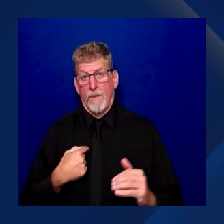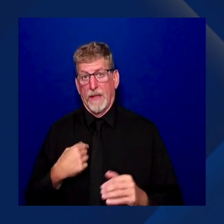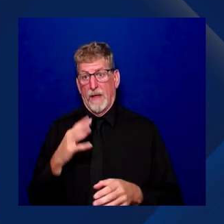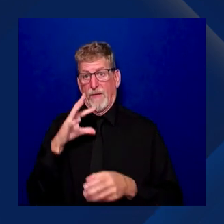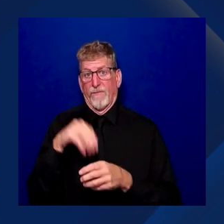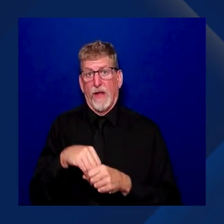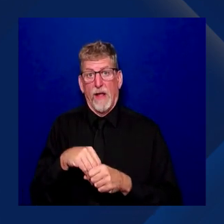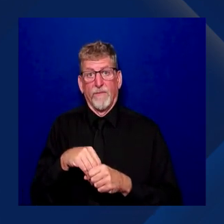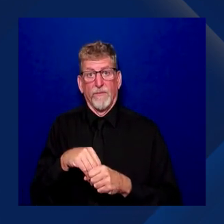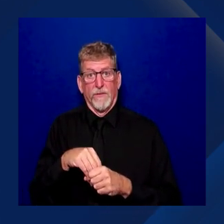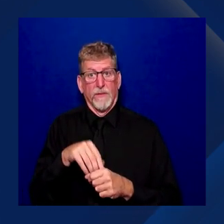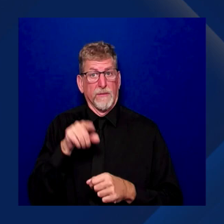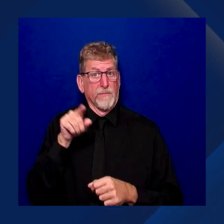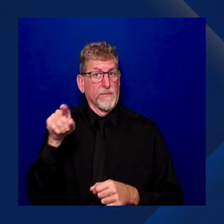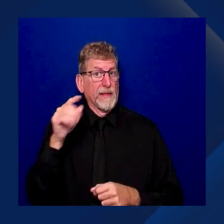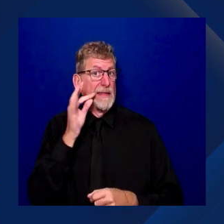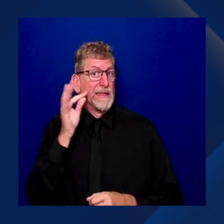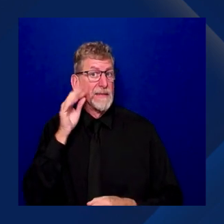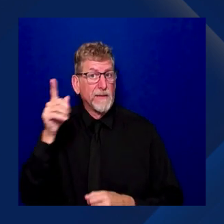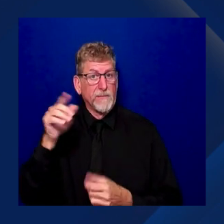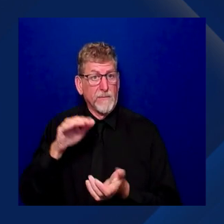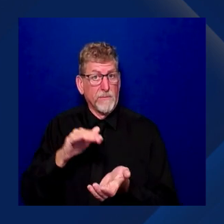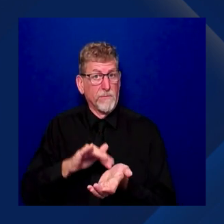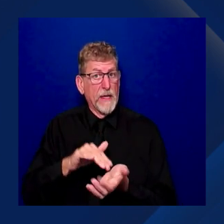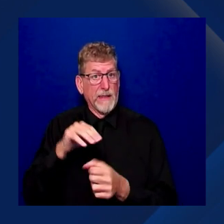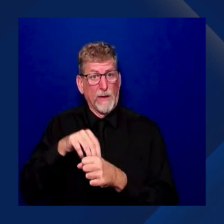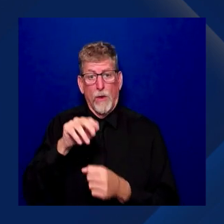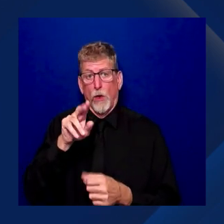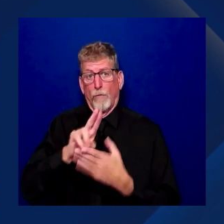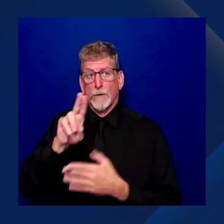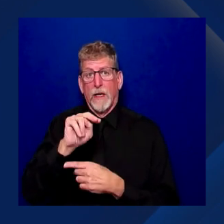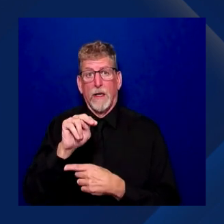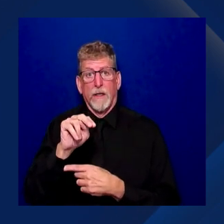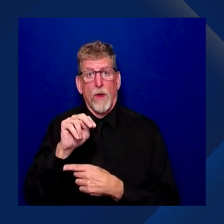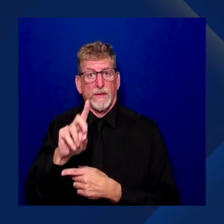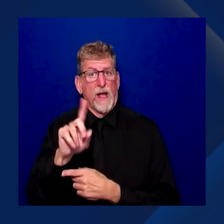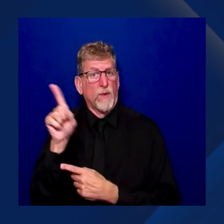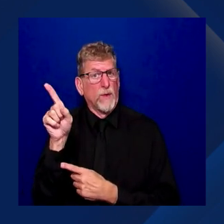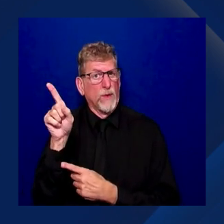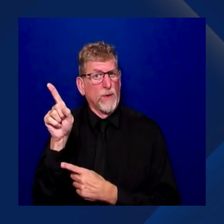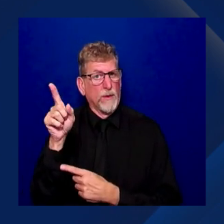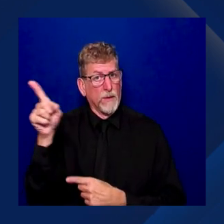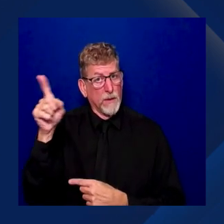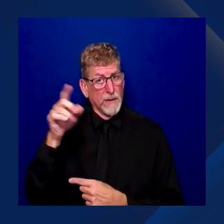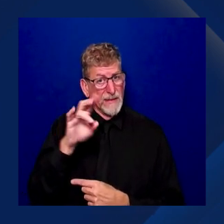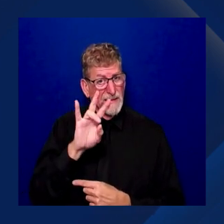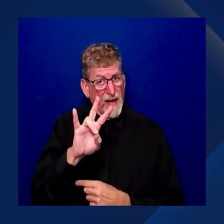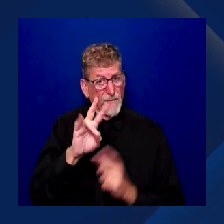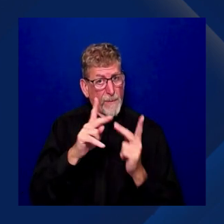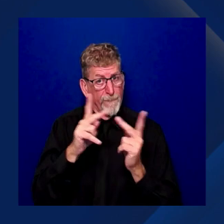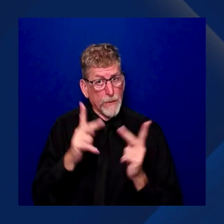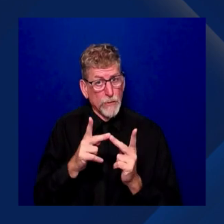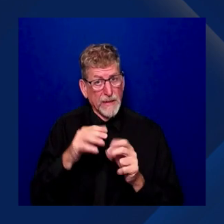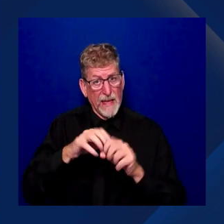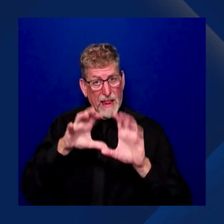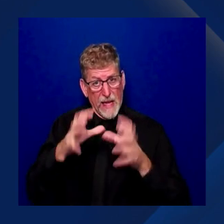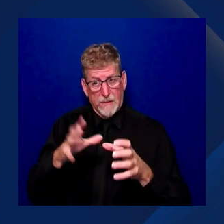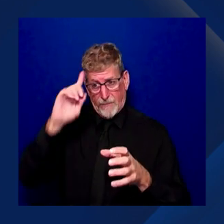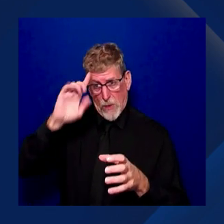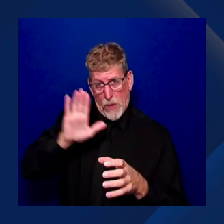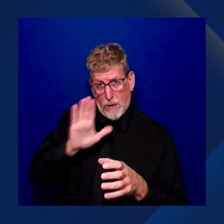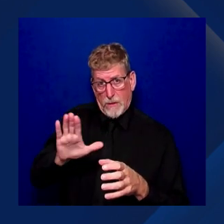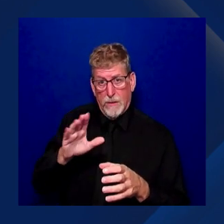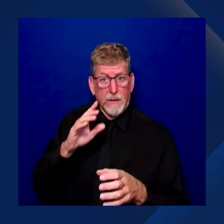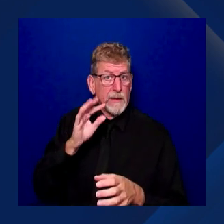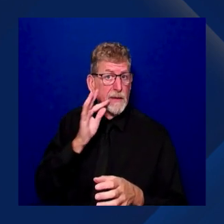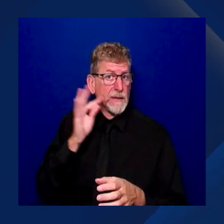Medicine. This program held 7 spots in the class for Indigenous students. It was important for me to see that there were other people that looked like me